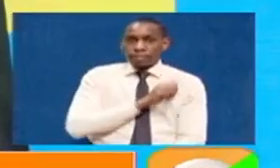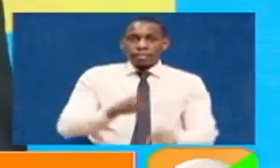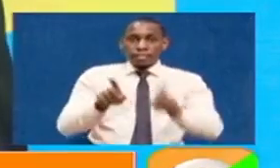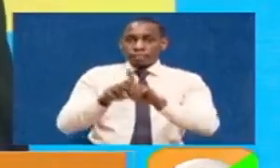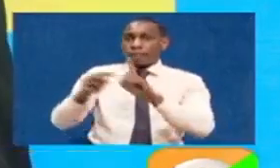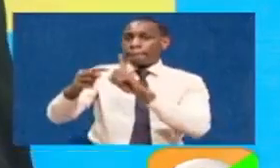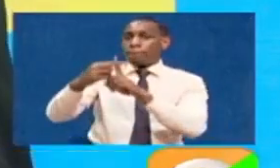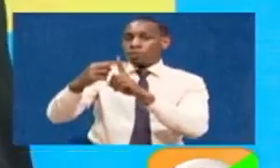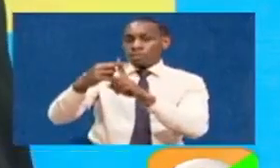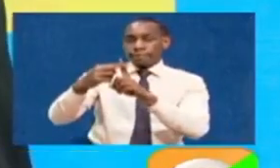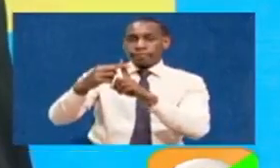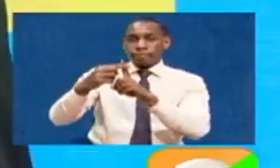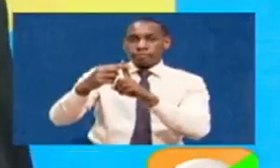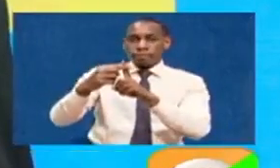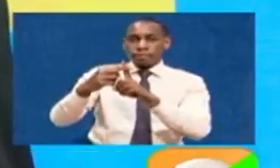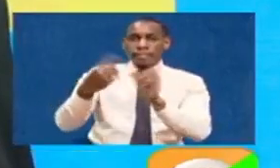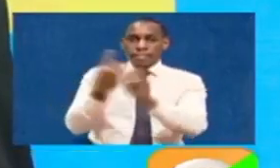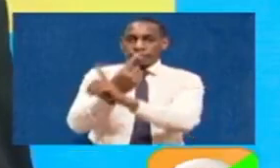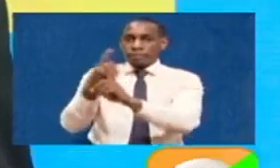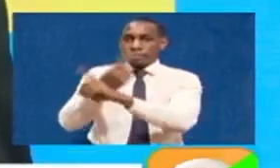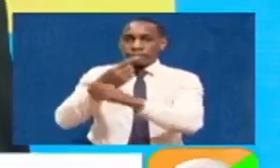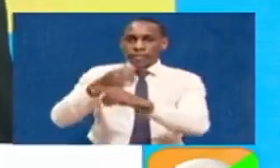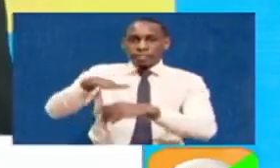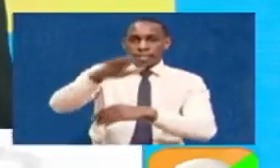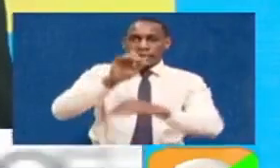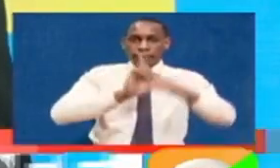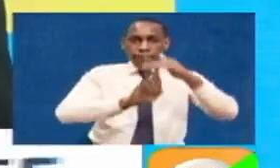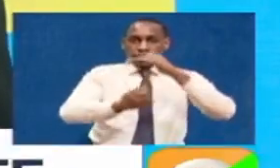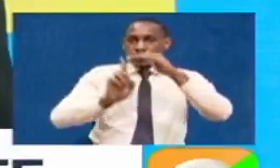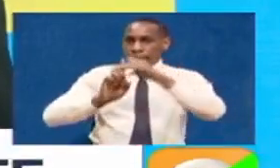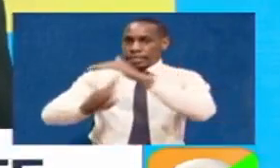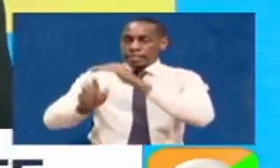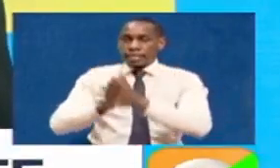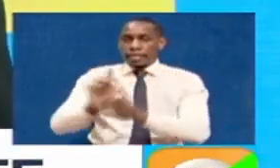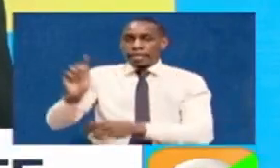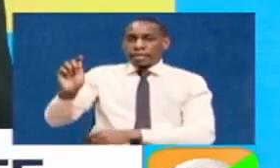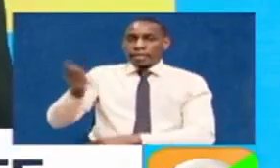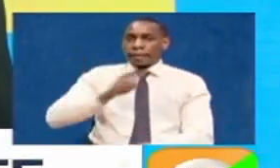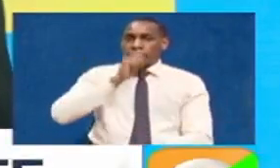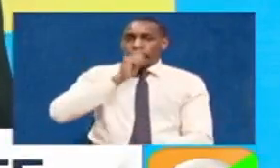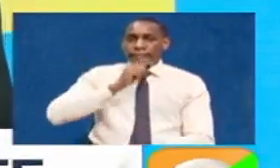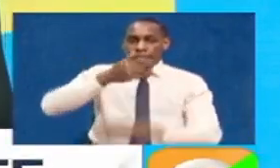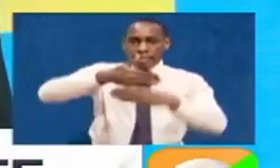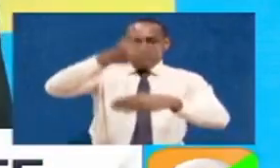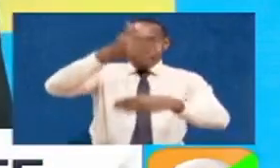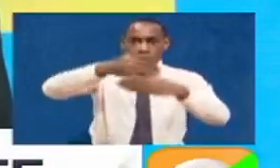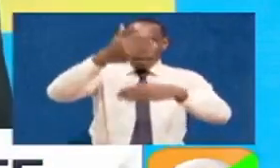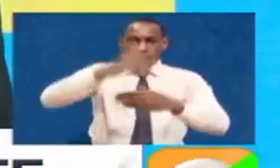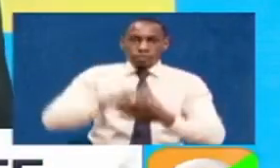and were positive at the various points of entry on the Kenya-Tanzanian border.